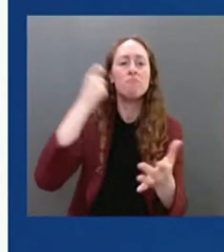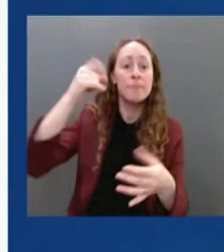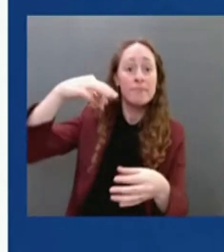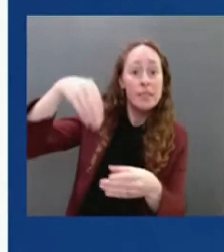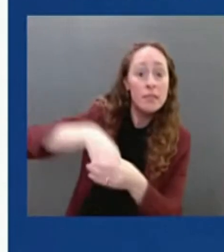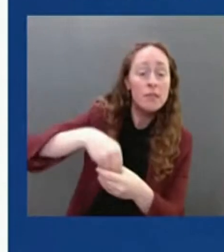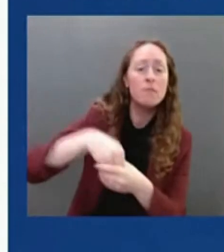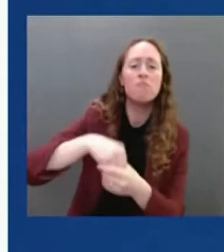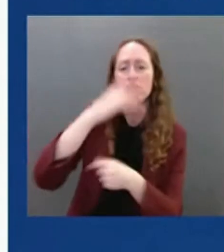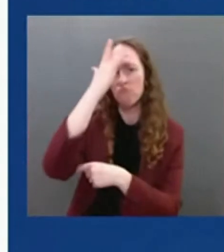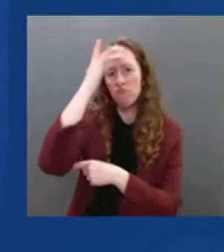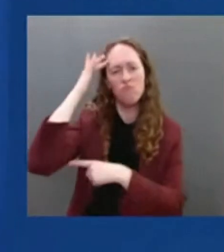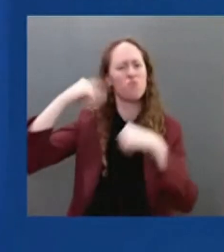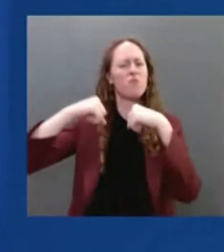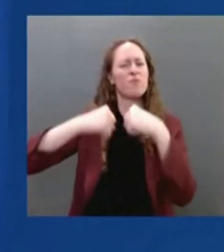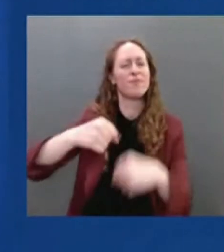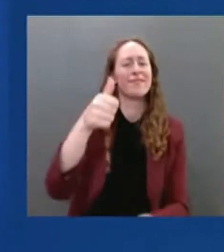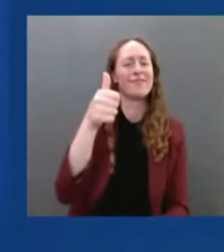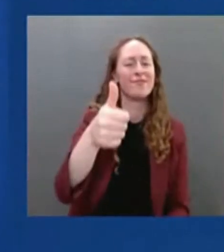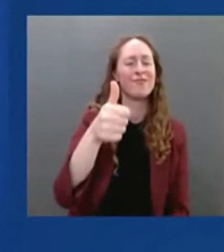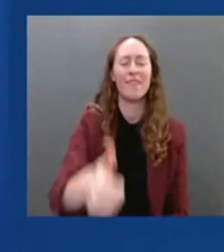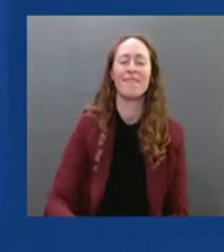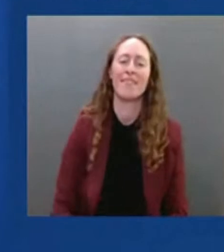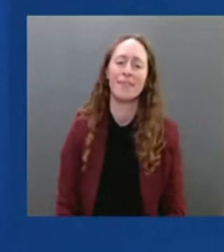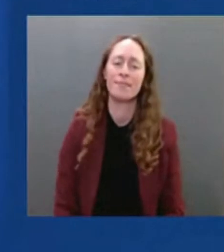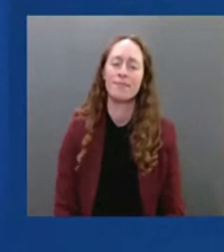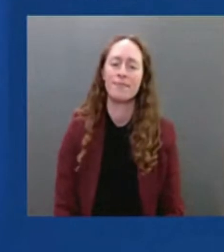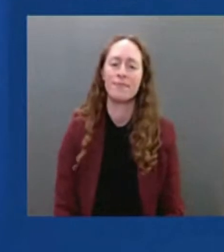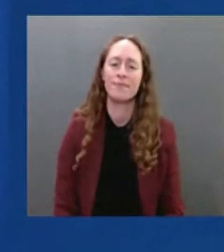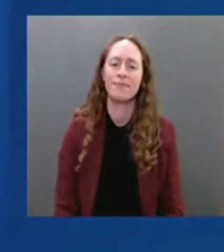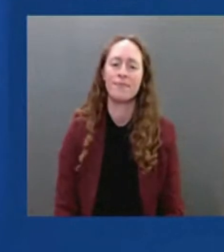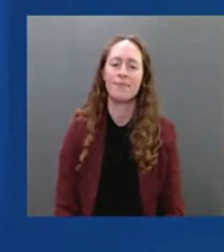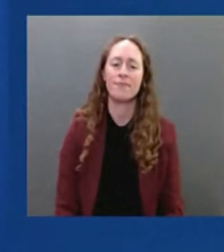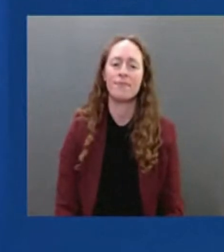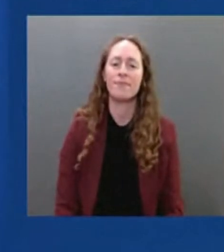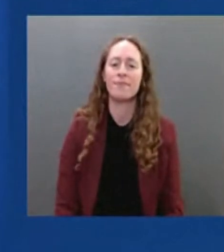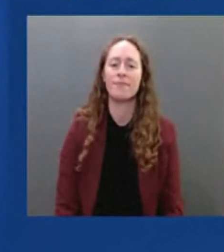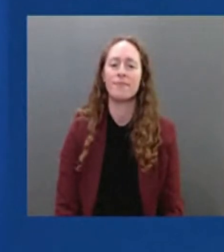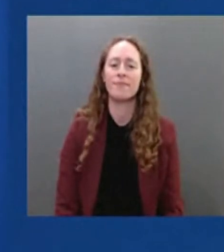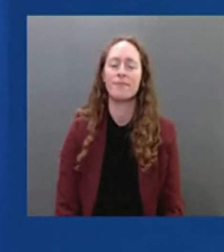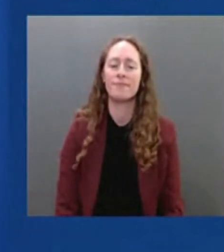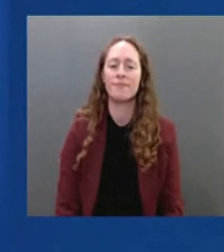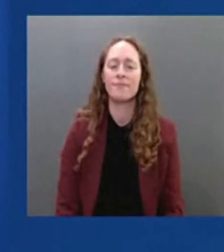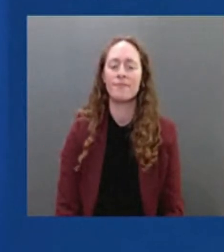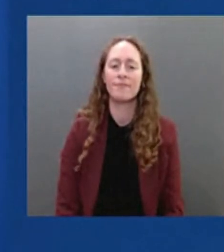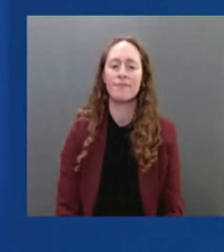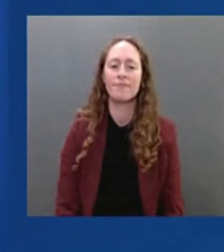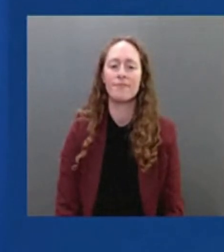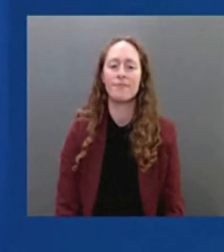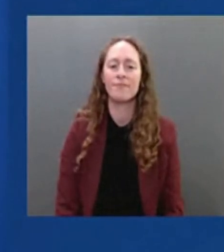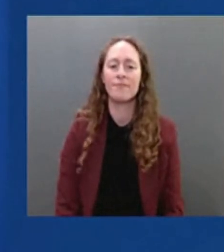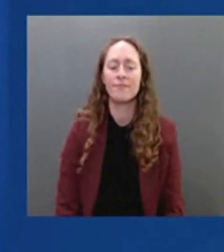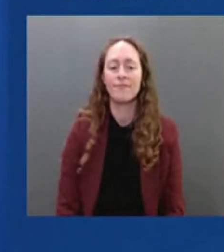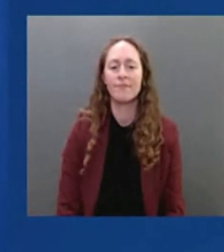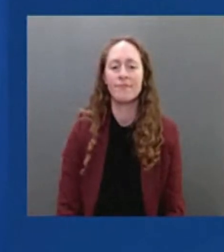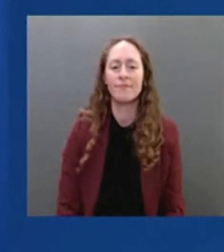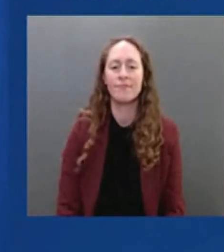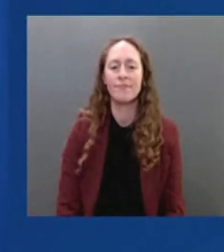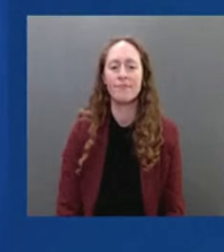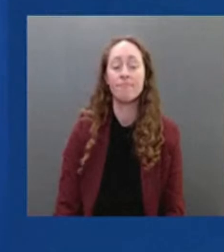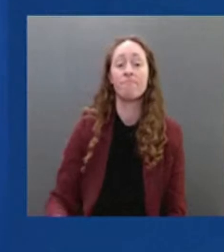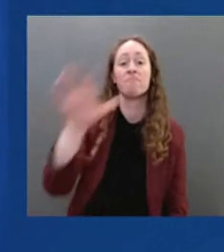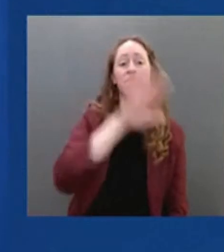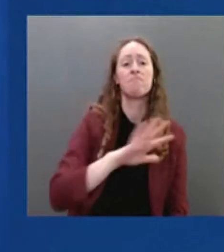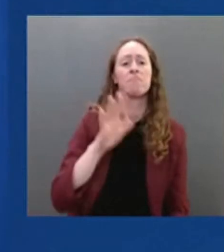also reported last Thursday that 42% of the US population is living in a medium community level, represented by yellow.